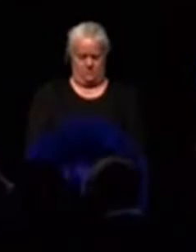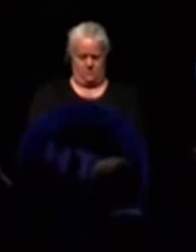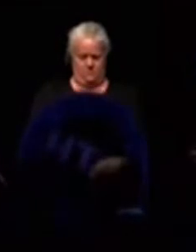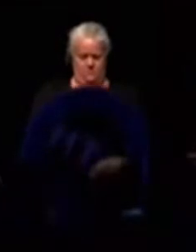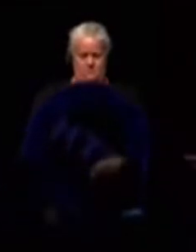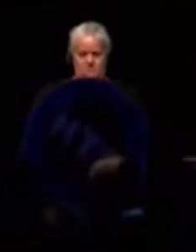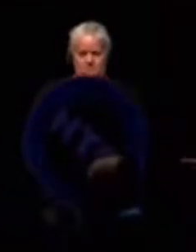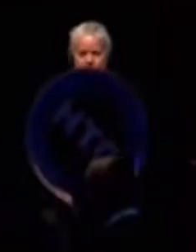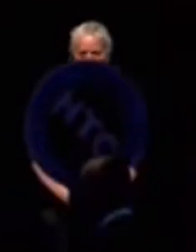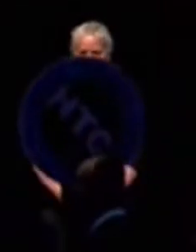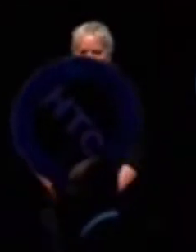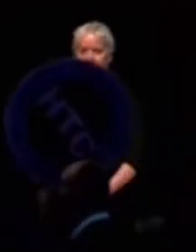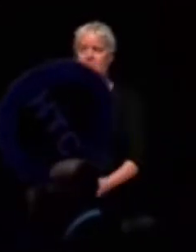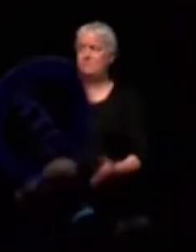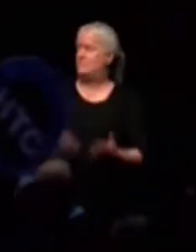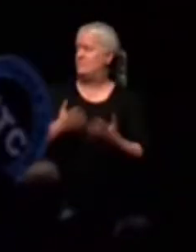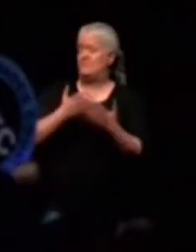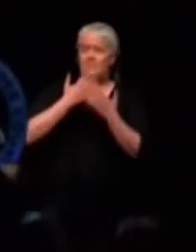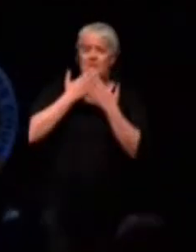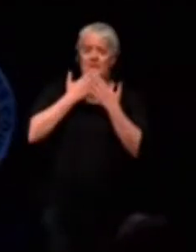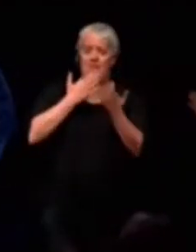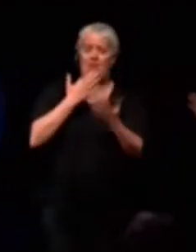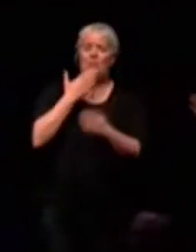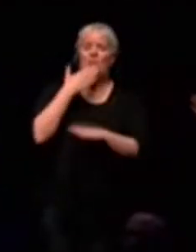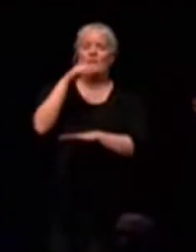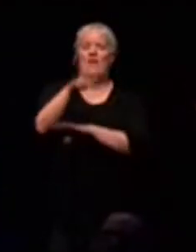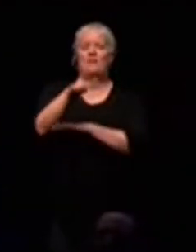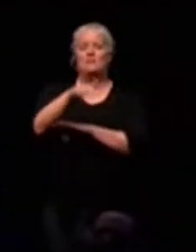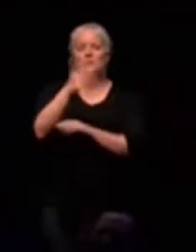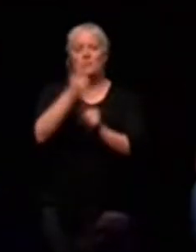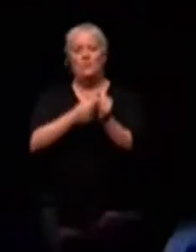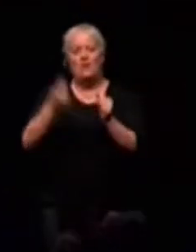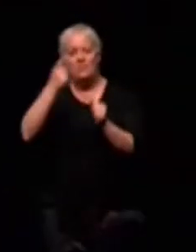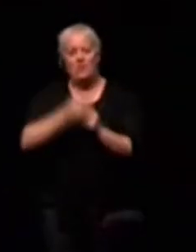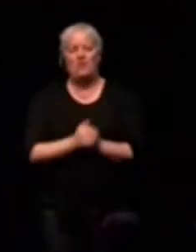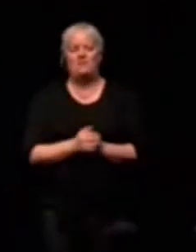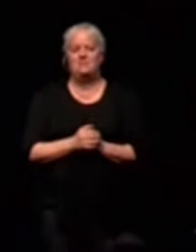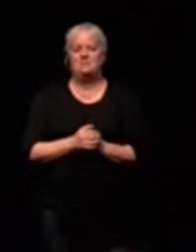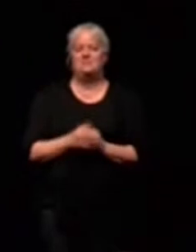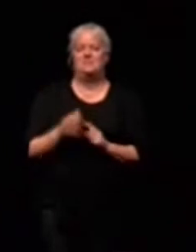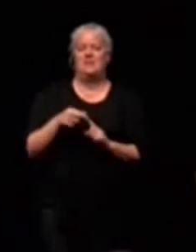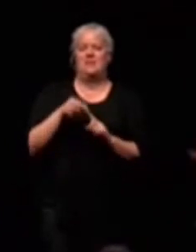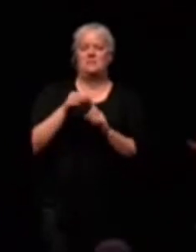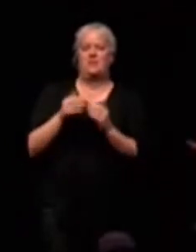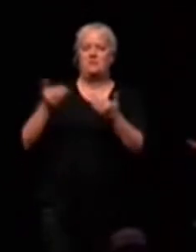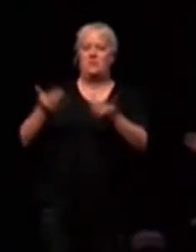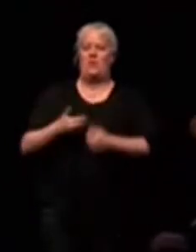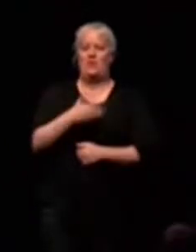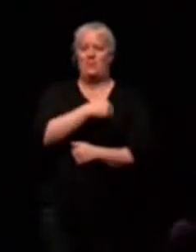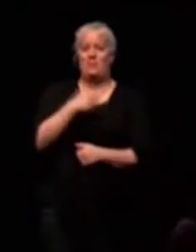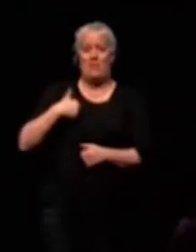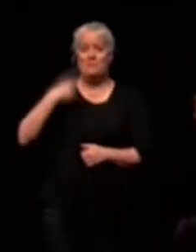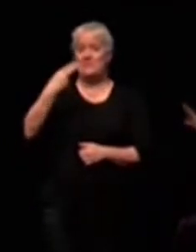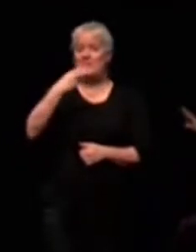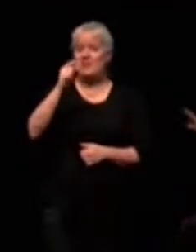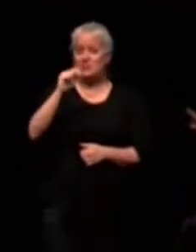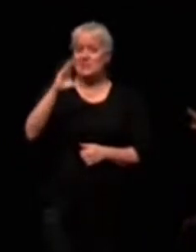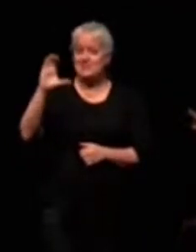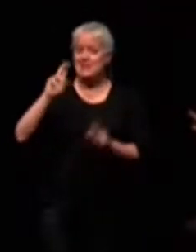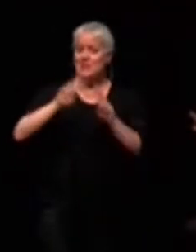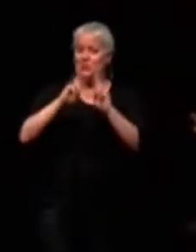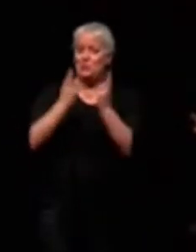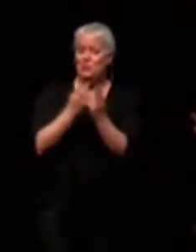Thank you. Good afternoon, everyone. Special welcome to the members of the Hotel Trades Council in